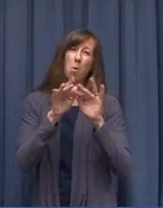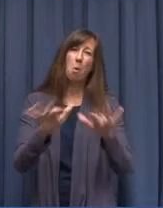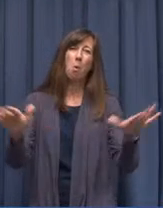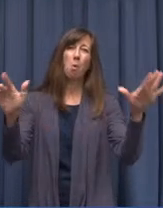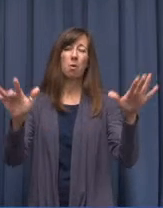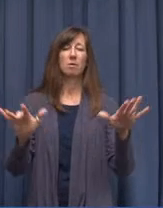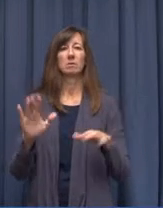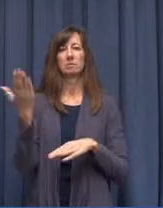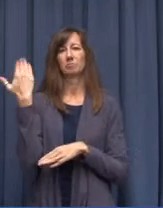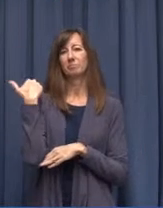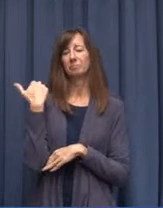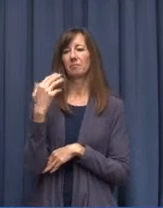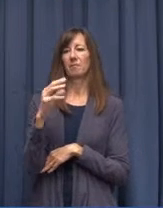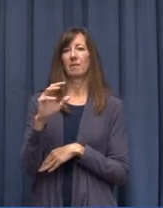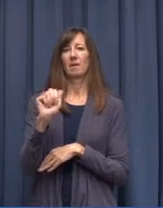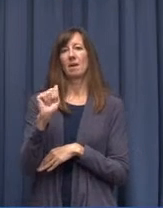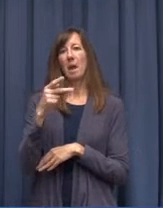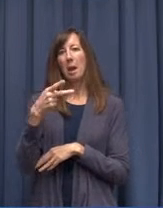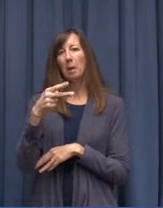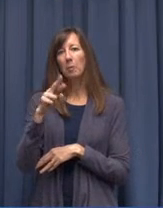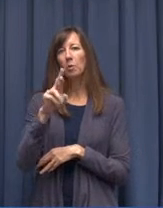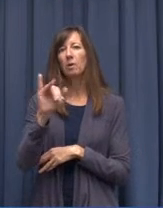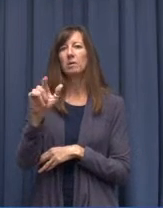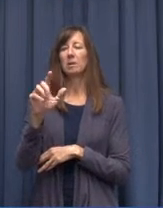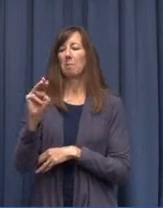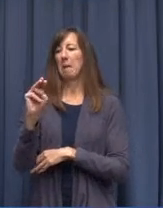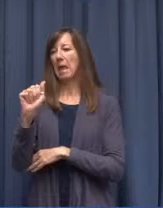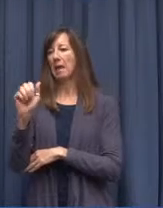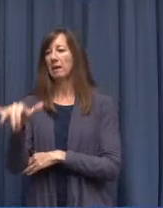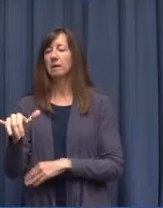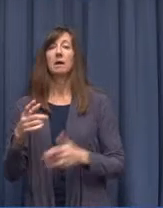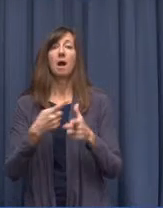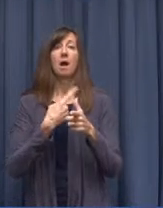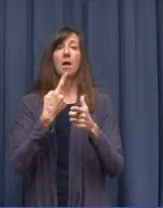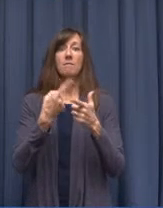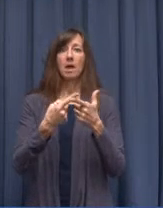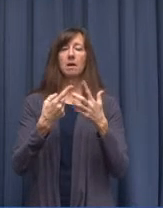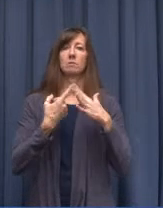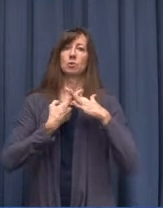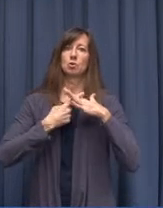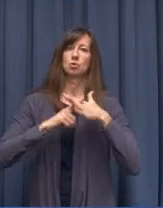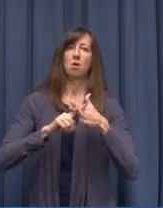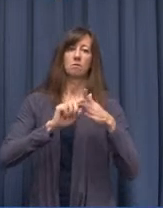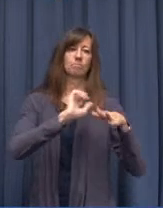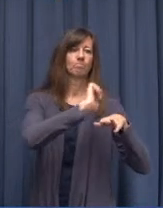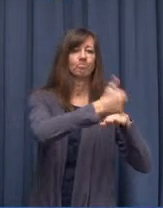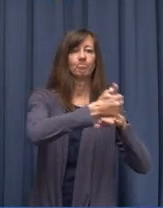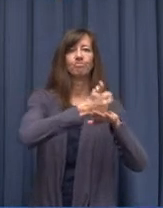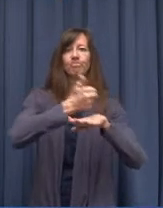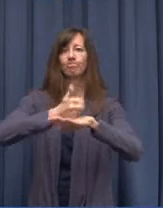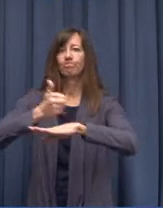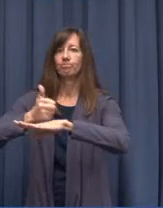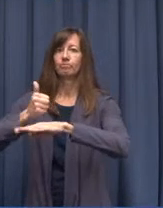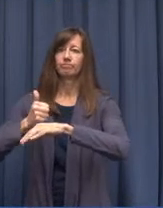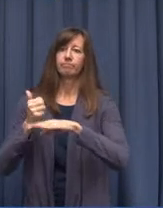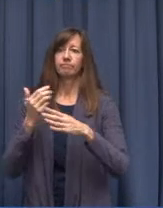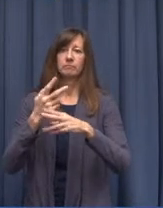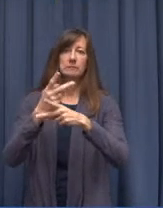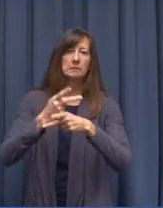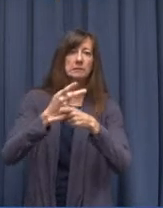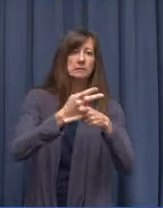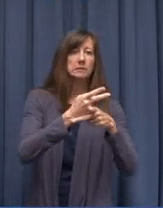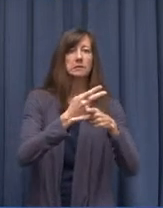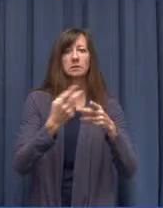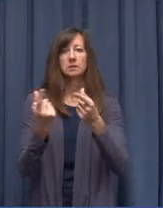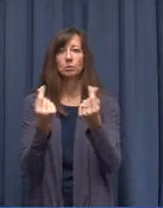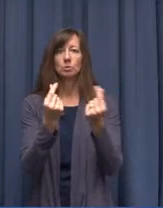Then we started to get things under control. We put all of our precautions in place and saw the outcome of